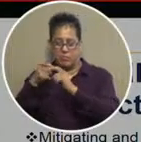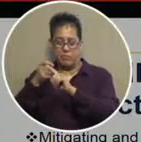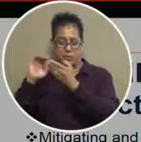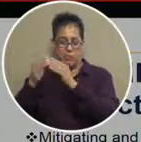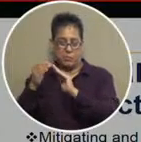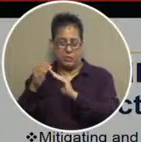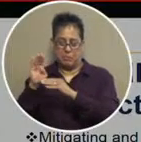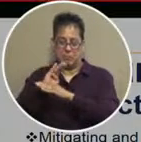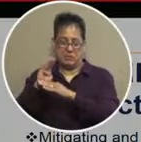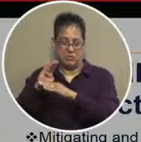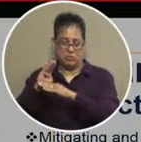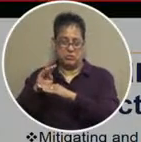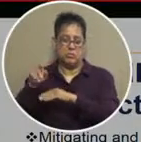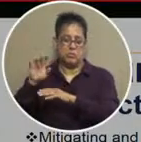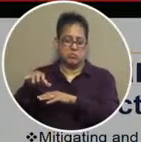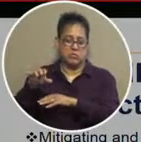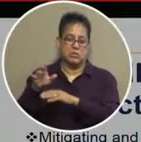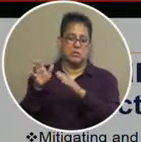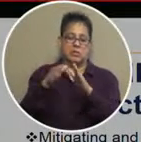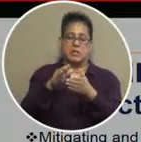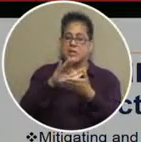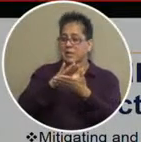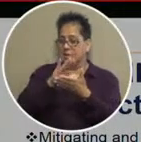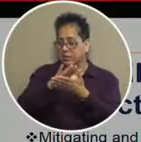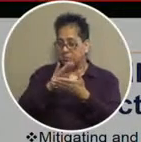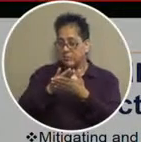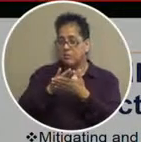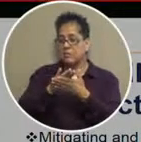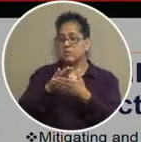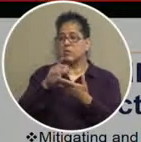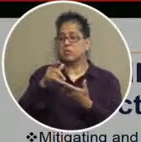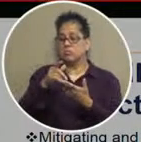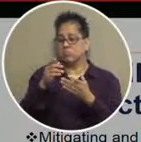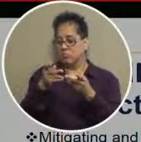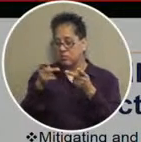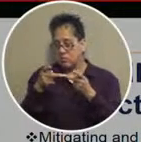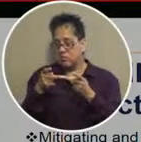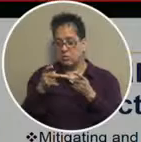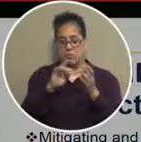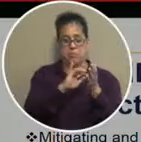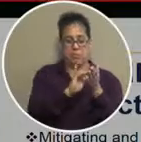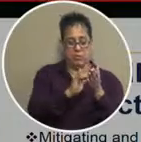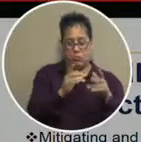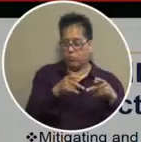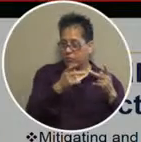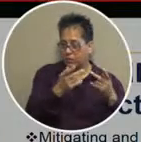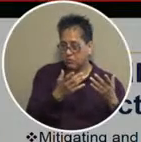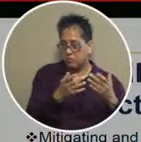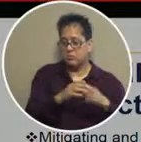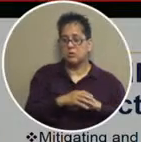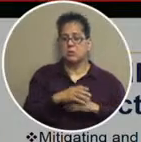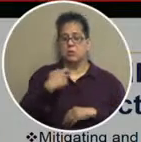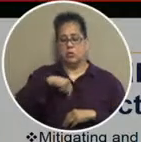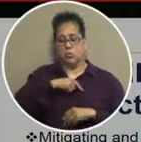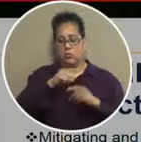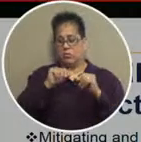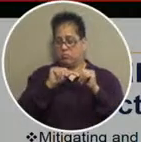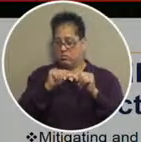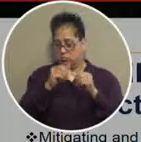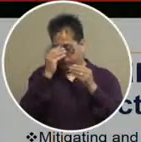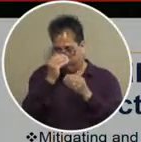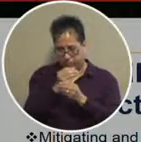community and business partners to include the academic institutions and medical providers. We continue to provide